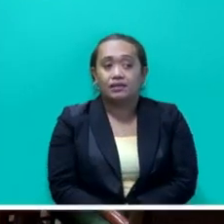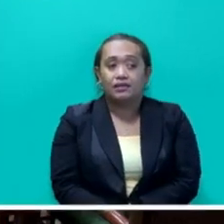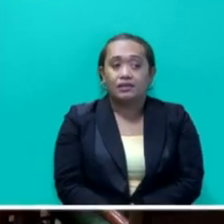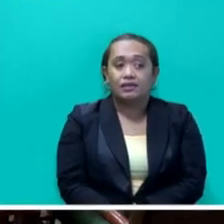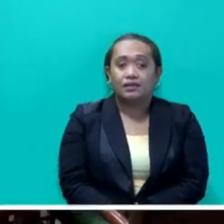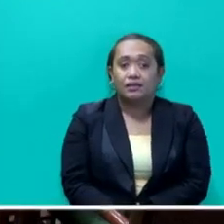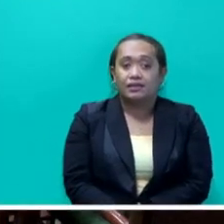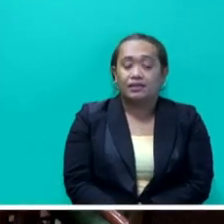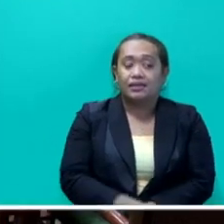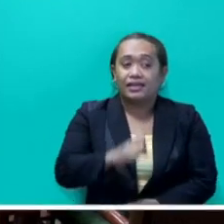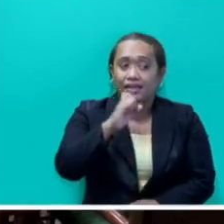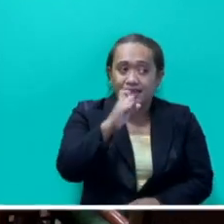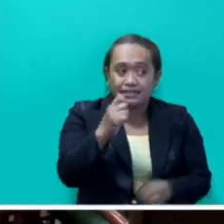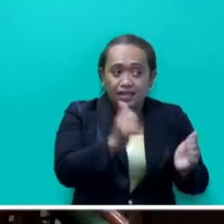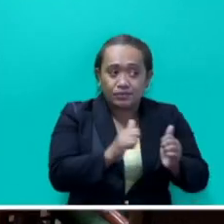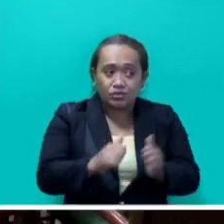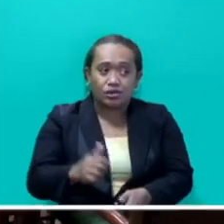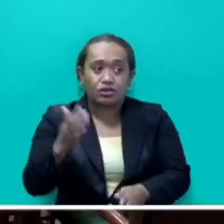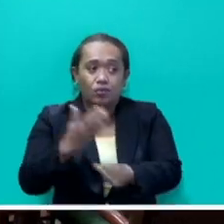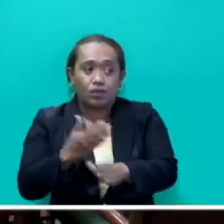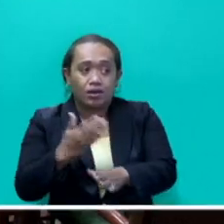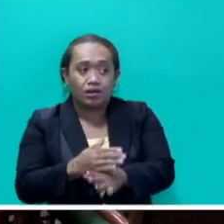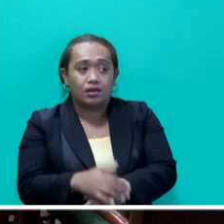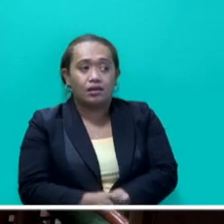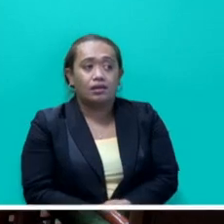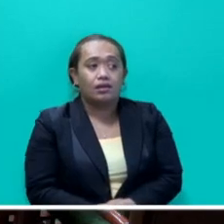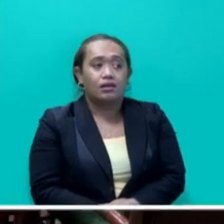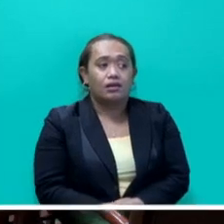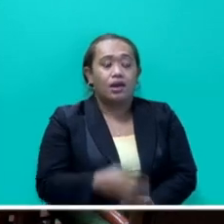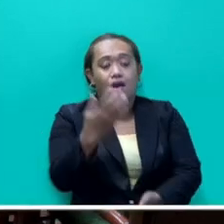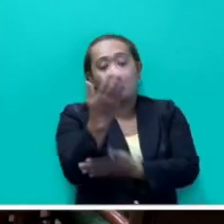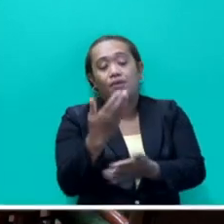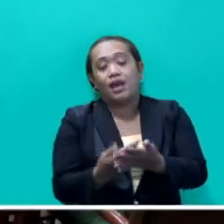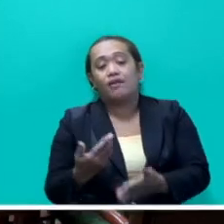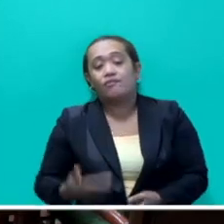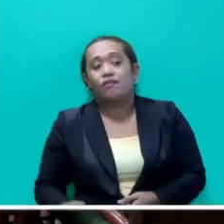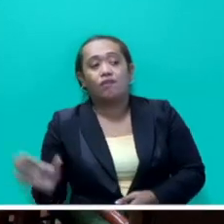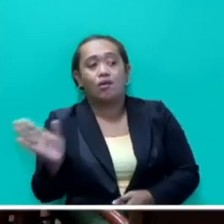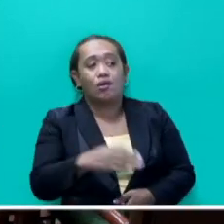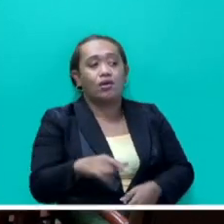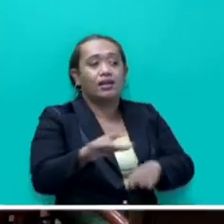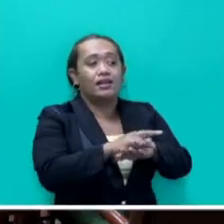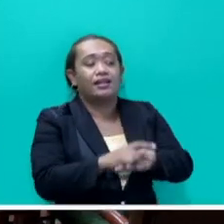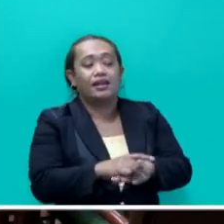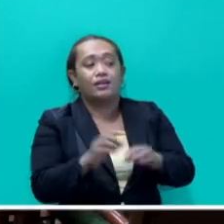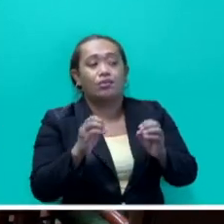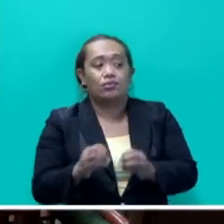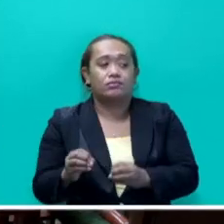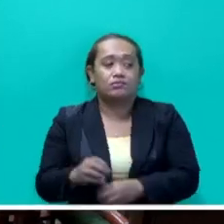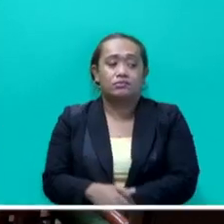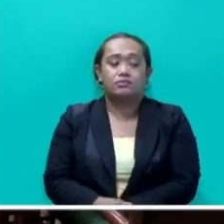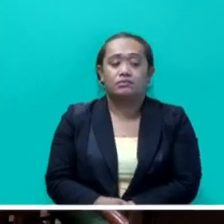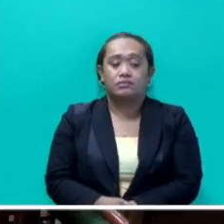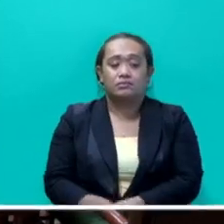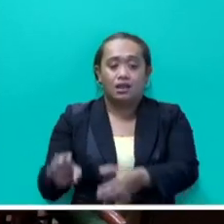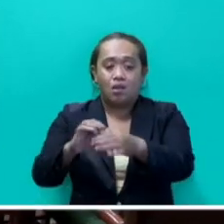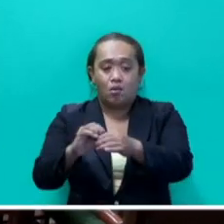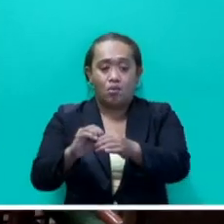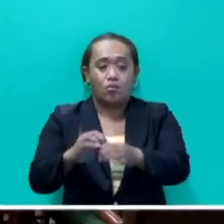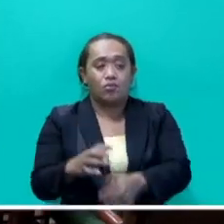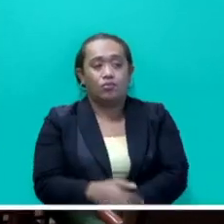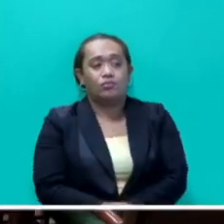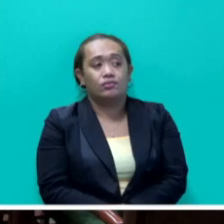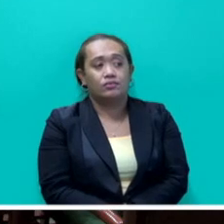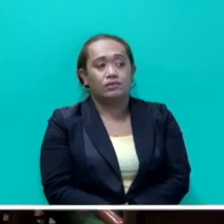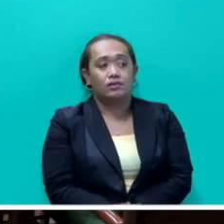administering and doing all the work on behalf of the landowner. That should be clear, Mr. Speaker, sir. So when it comes